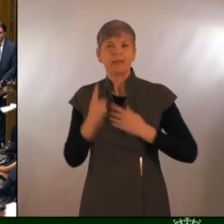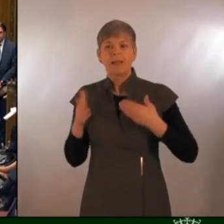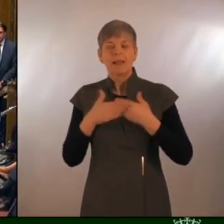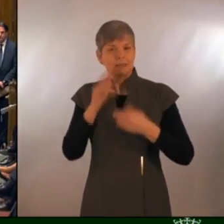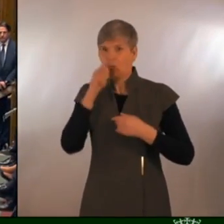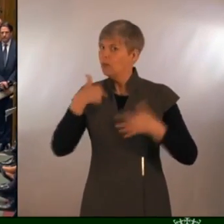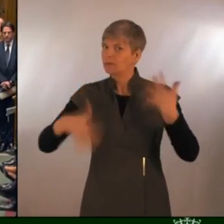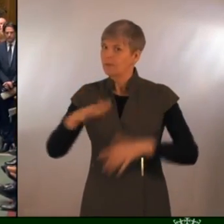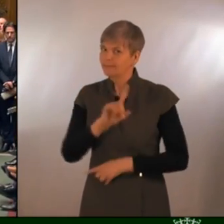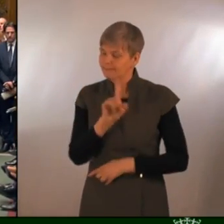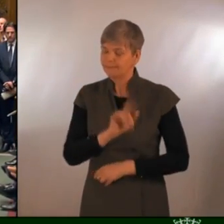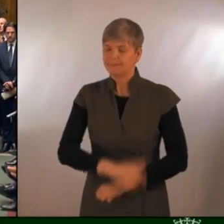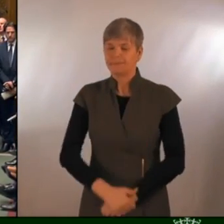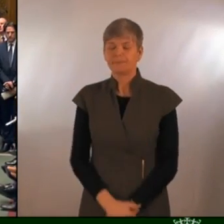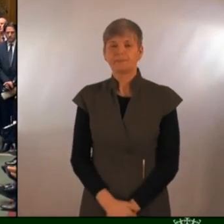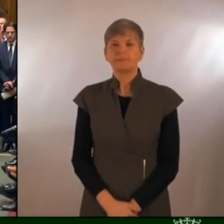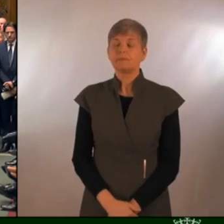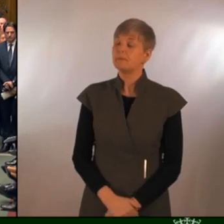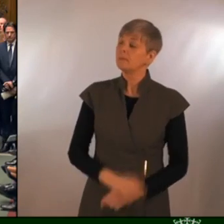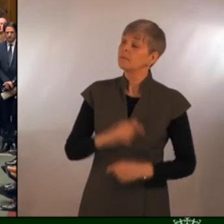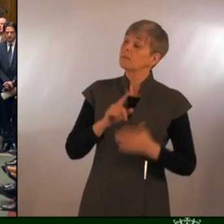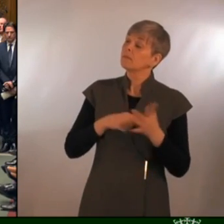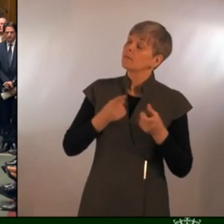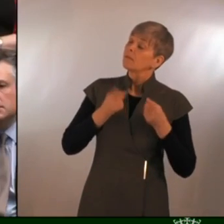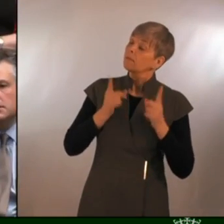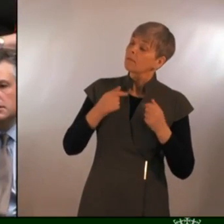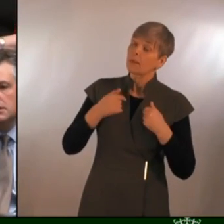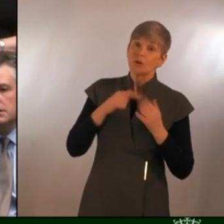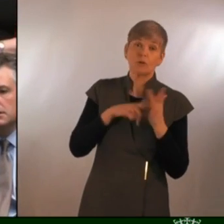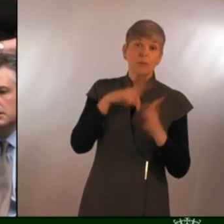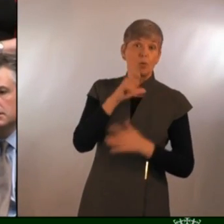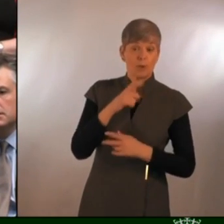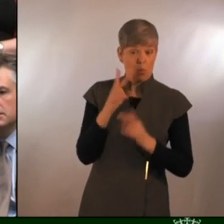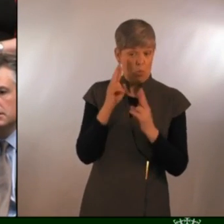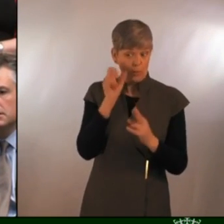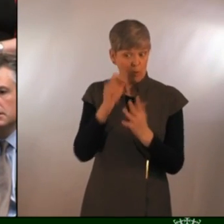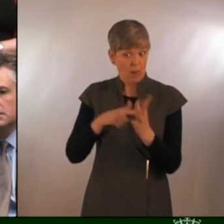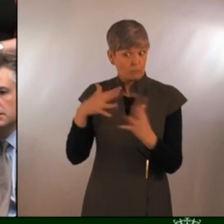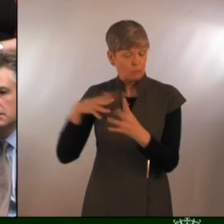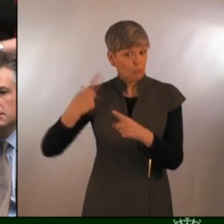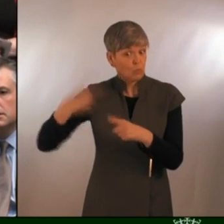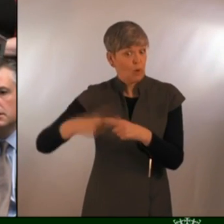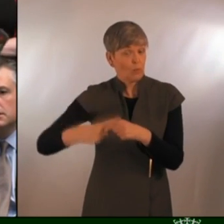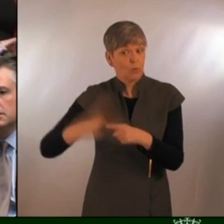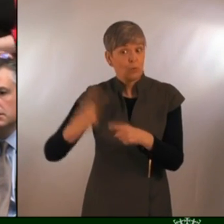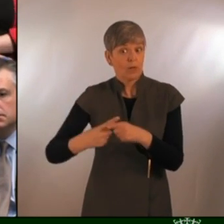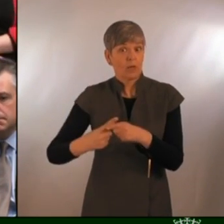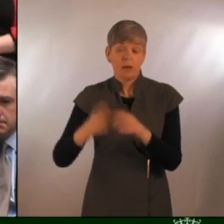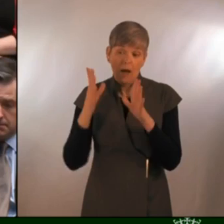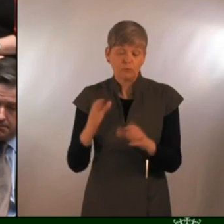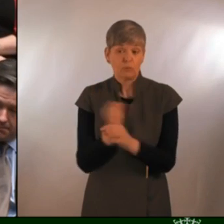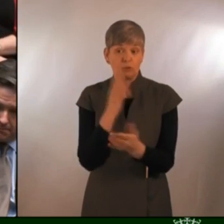Corbyn. I hope that legislation comes rapidly, and it does guarantee that people don't have to make a choice